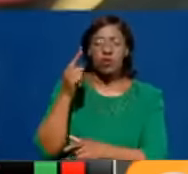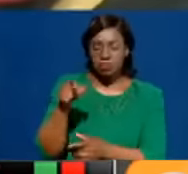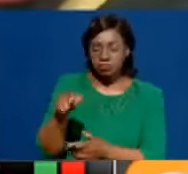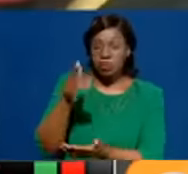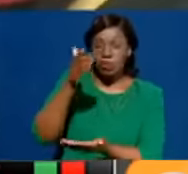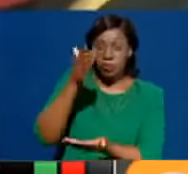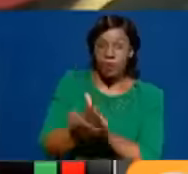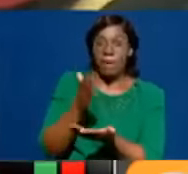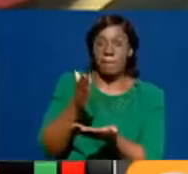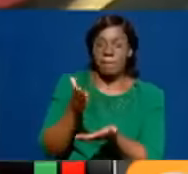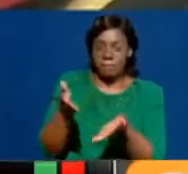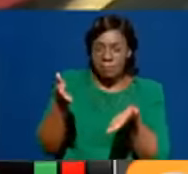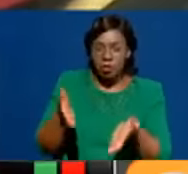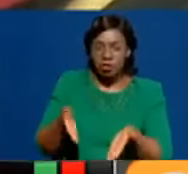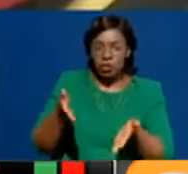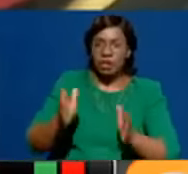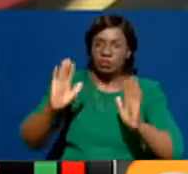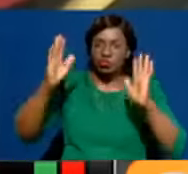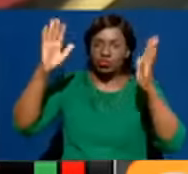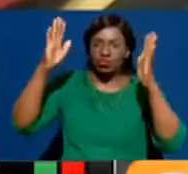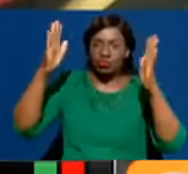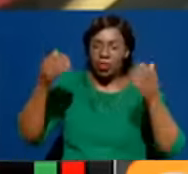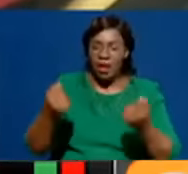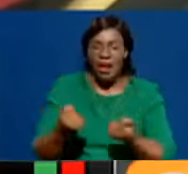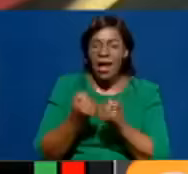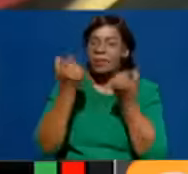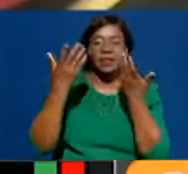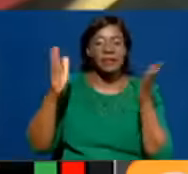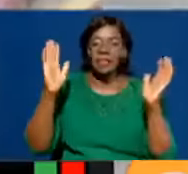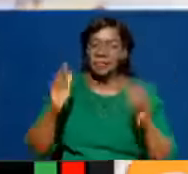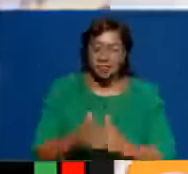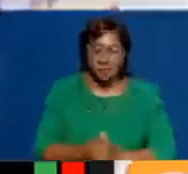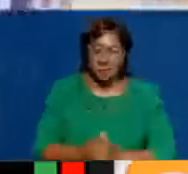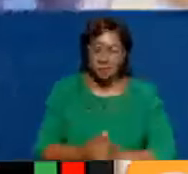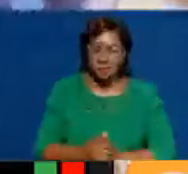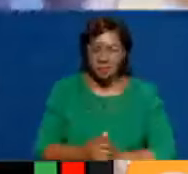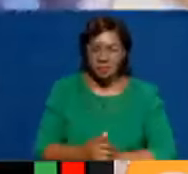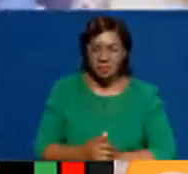this ceremony today has taken place.